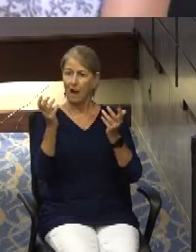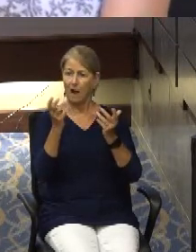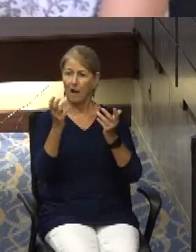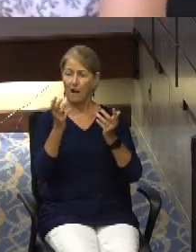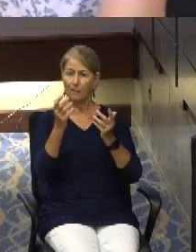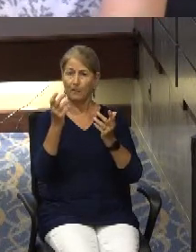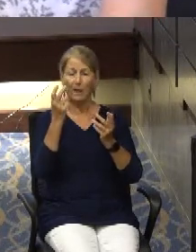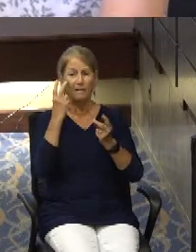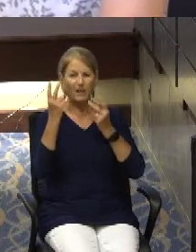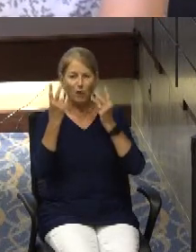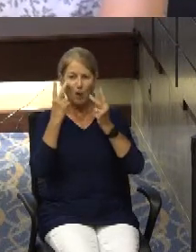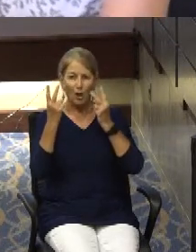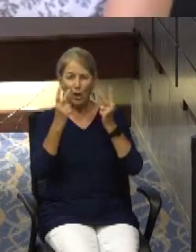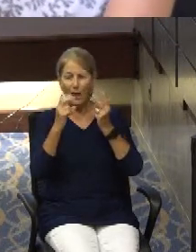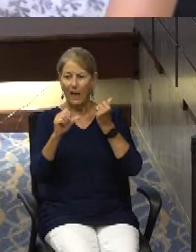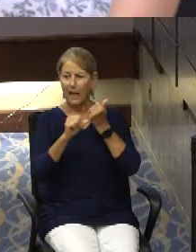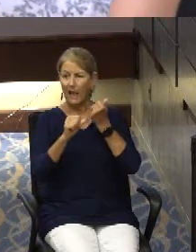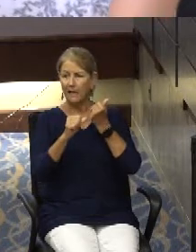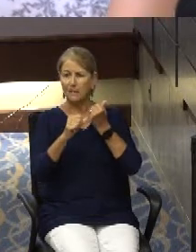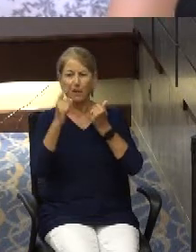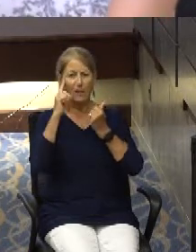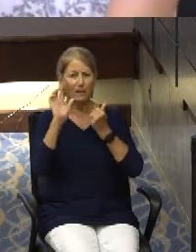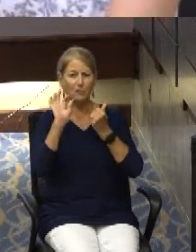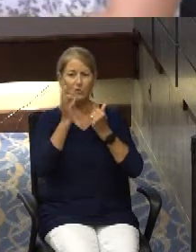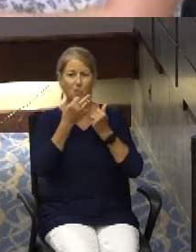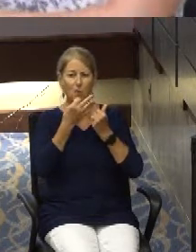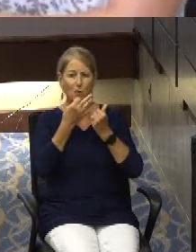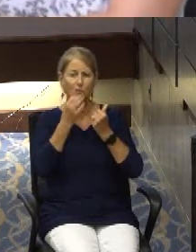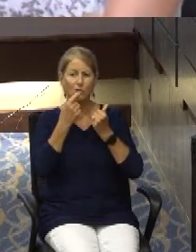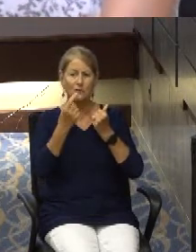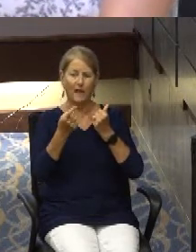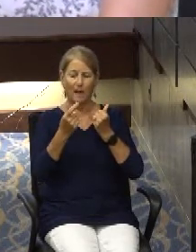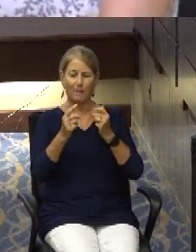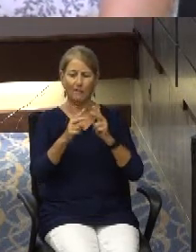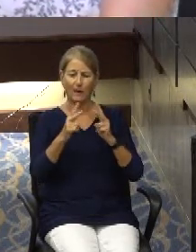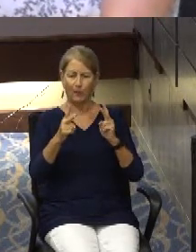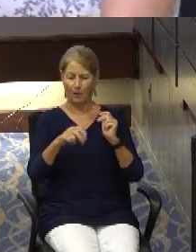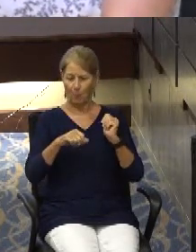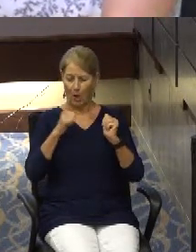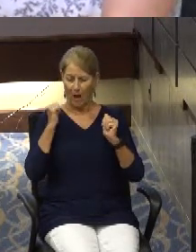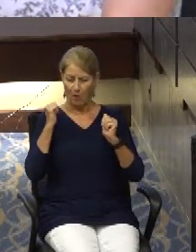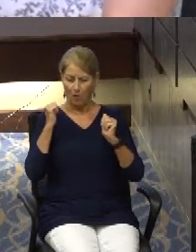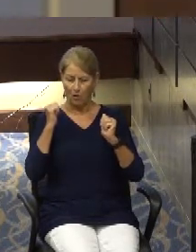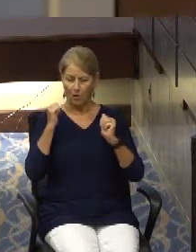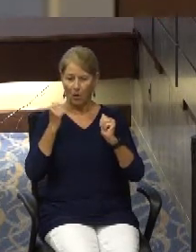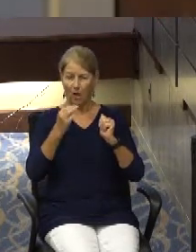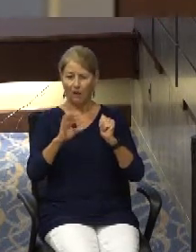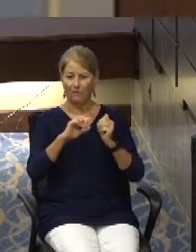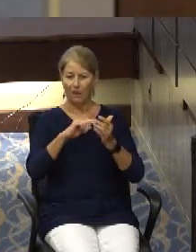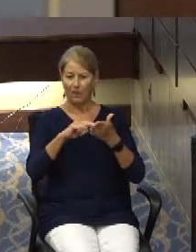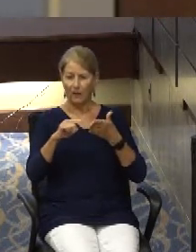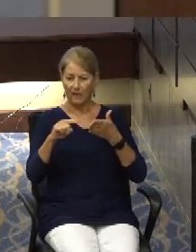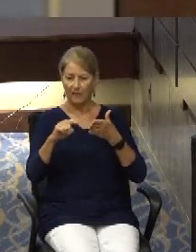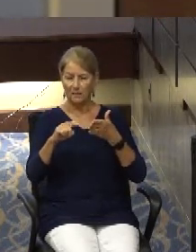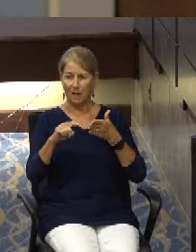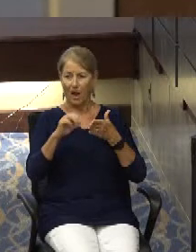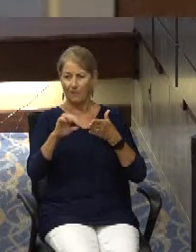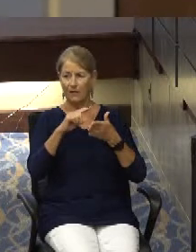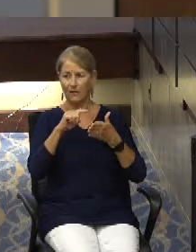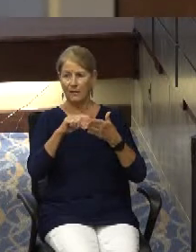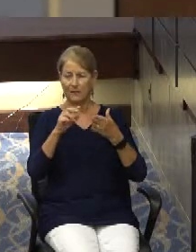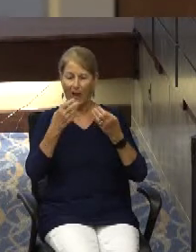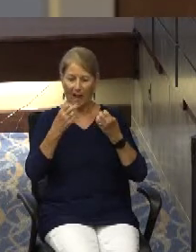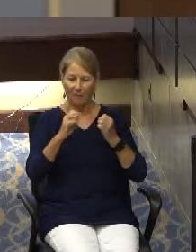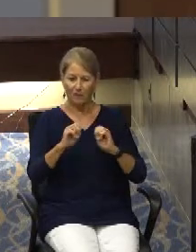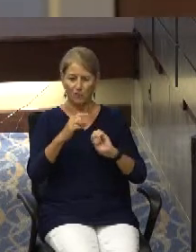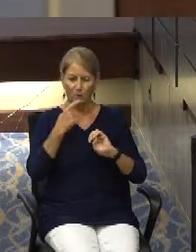visual aids? I think it's cool. I'm super proud and of these efforts. We've